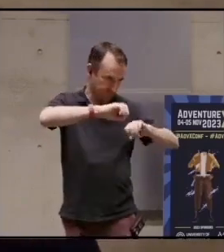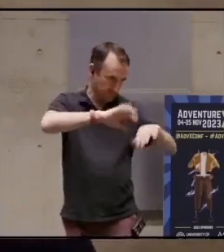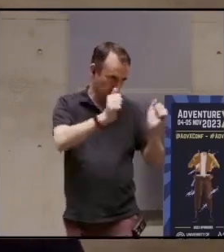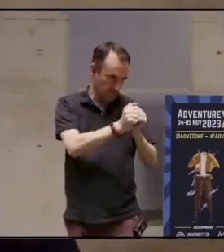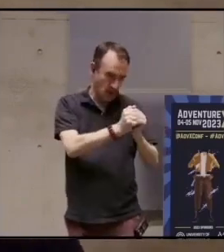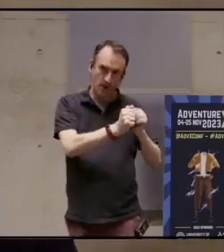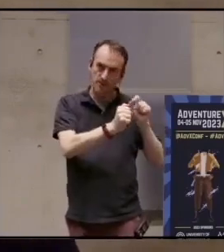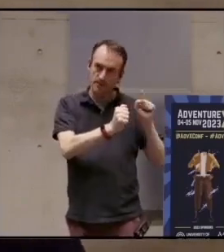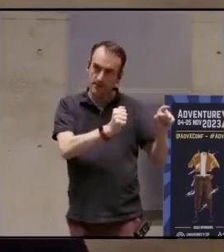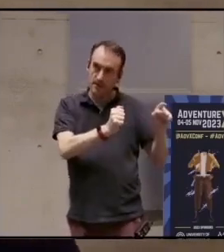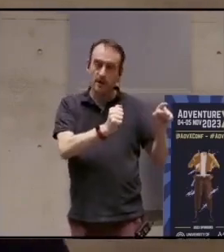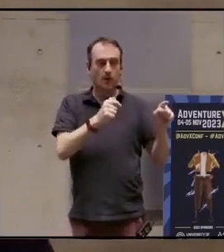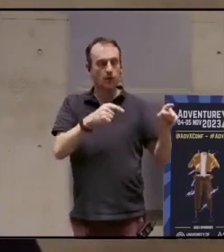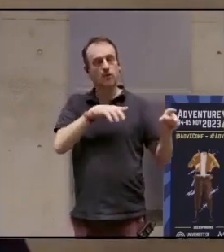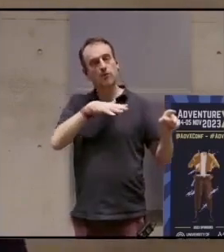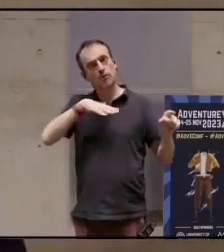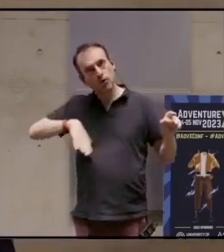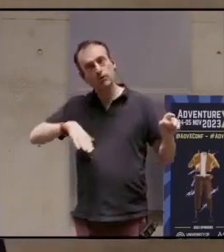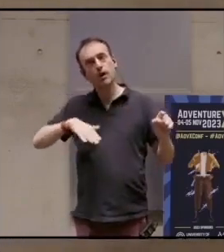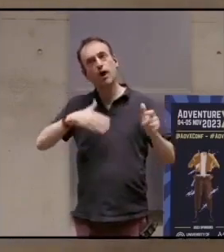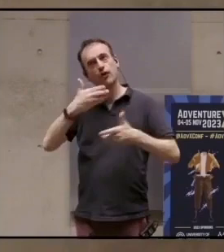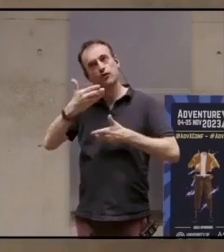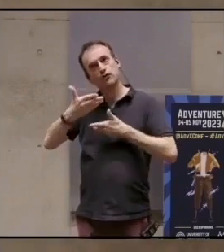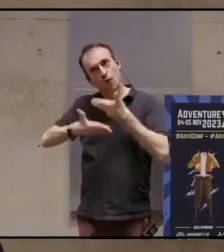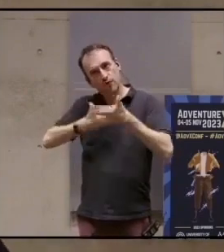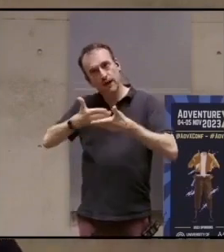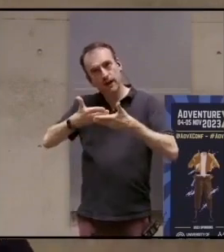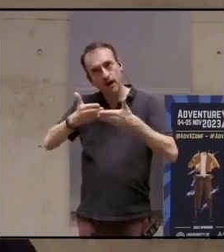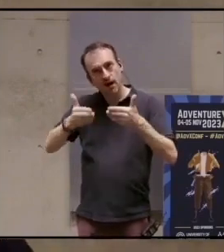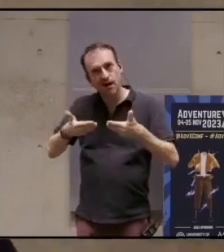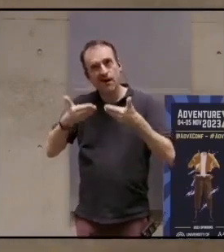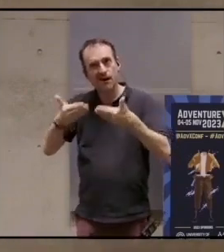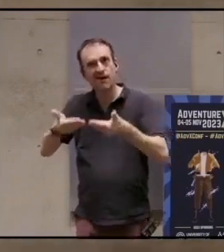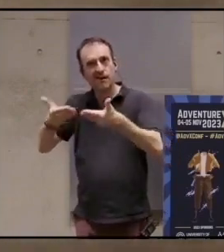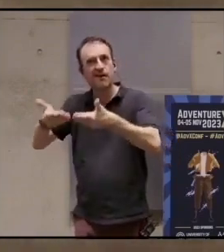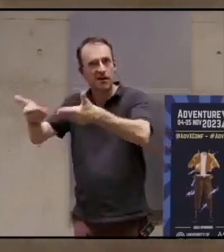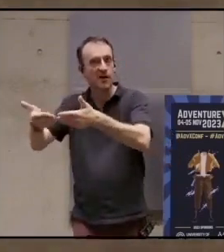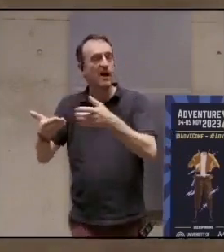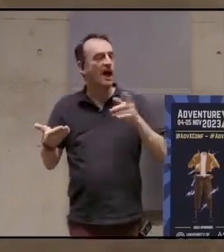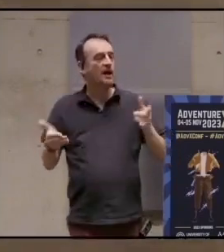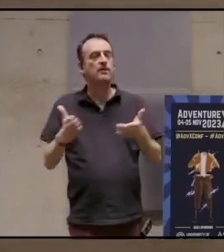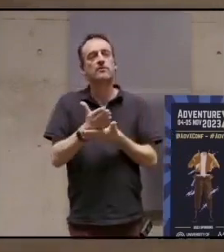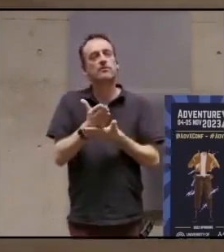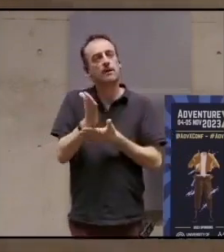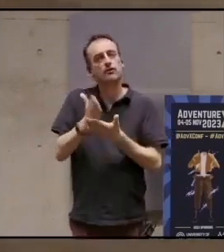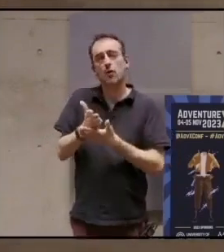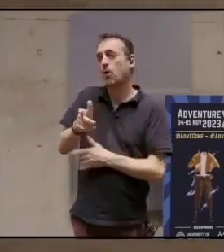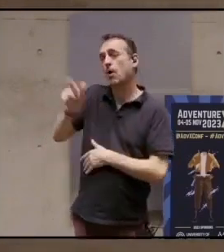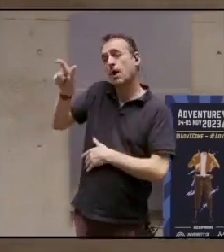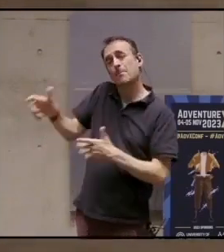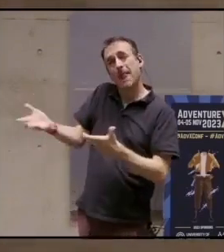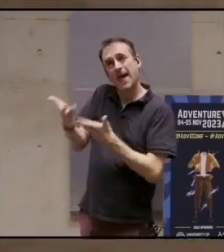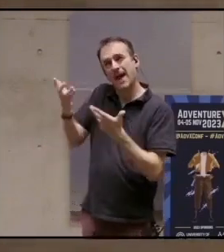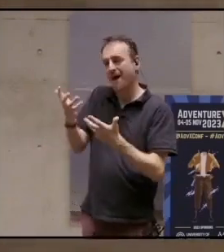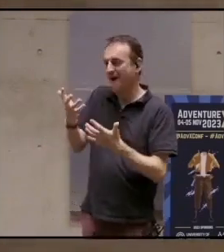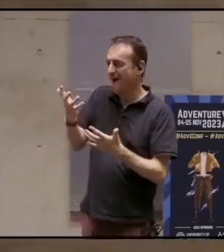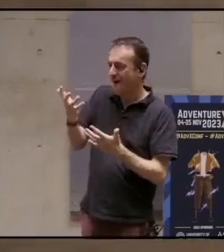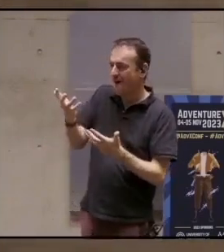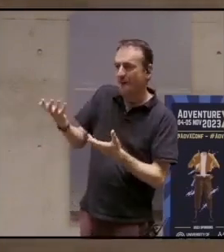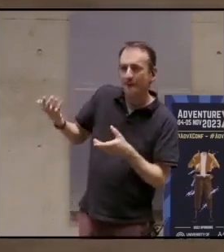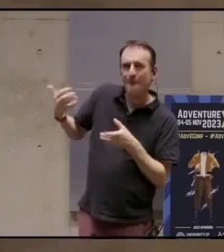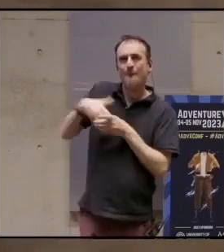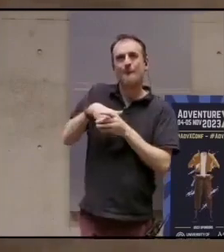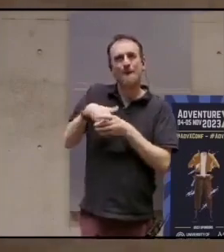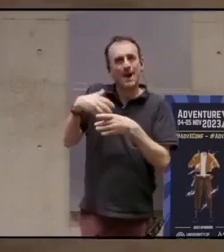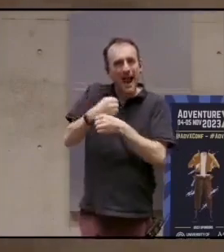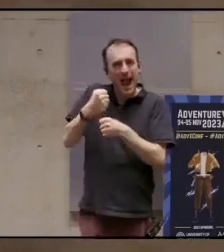to advance your story or to get the player into the right mood in the game. In other words, really make sure that they understand what